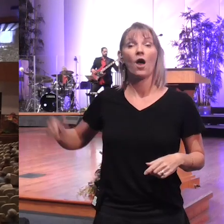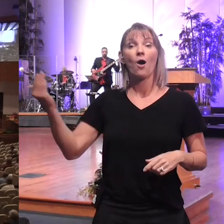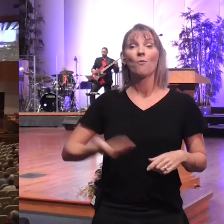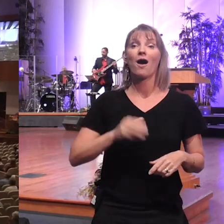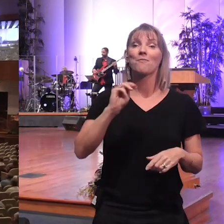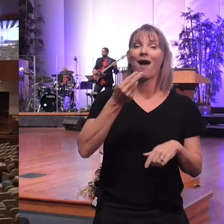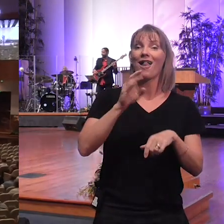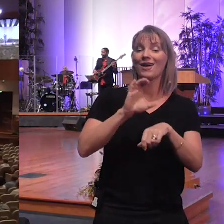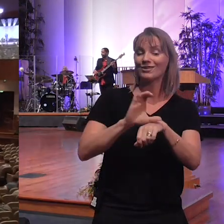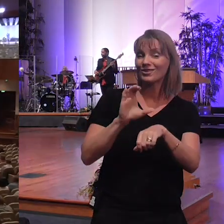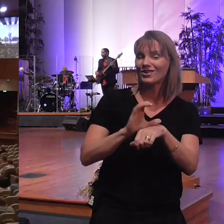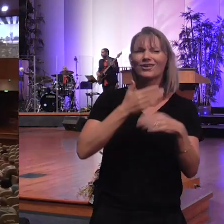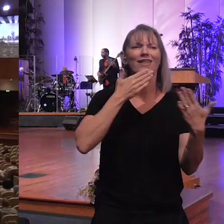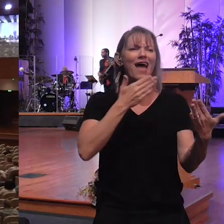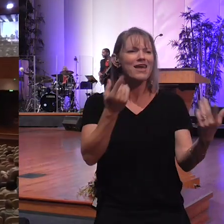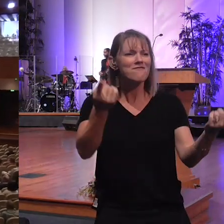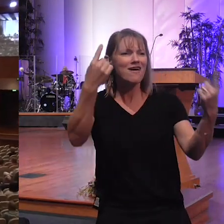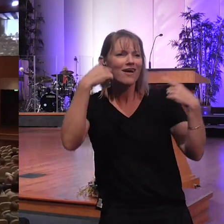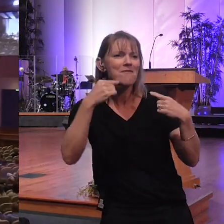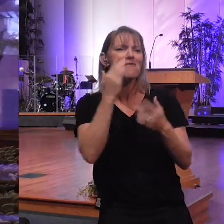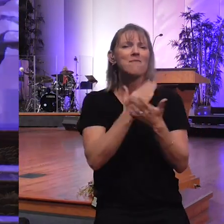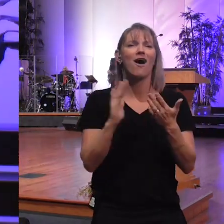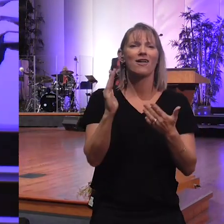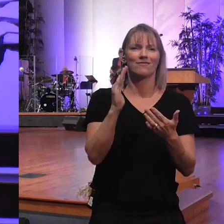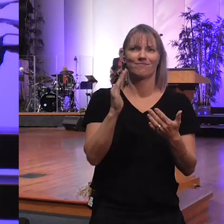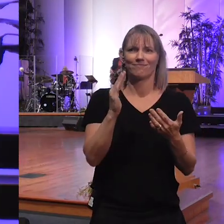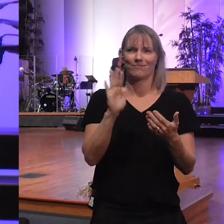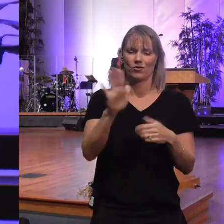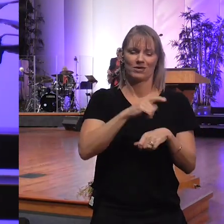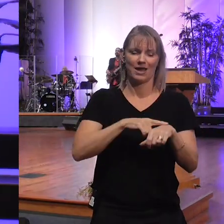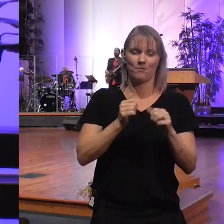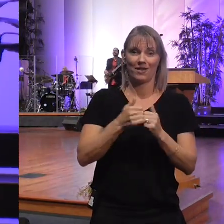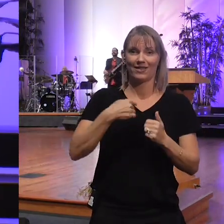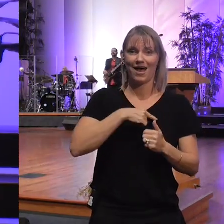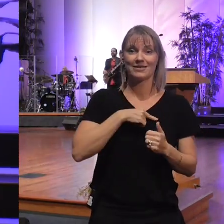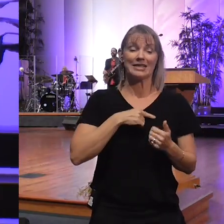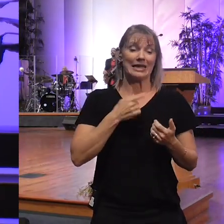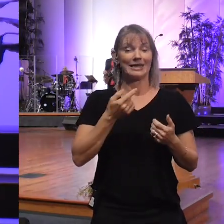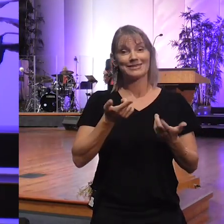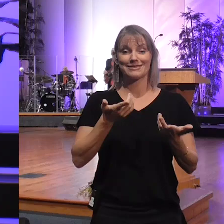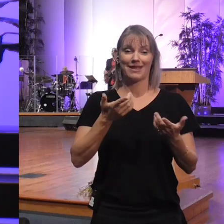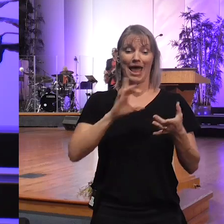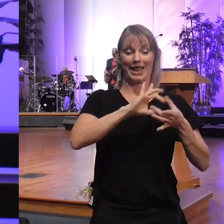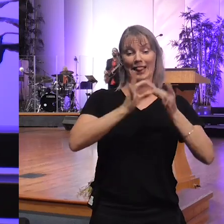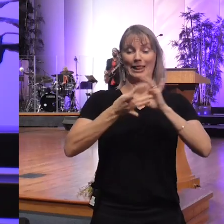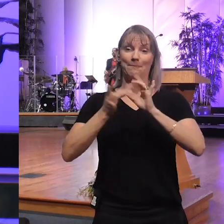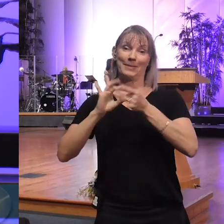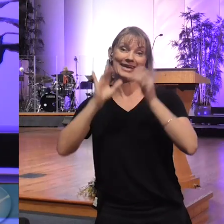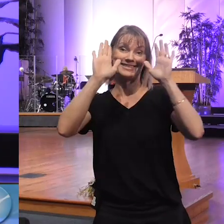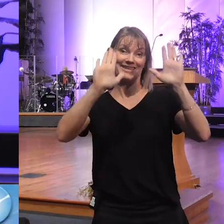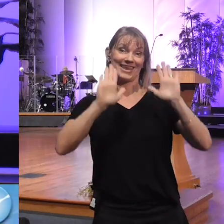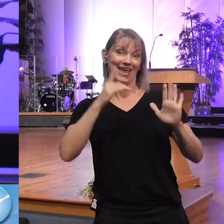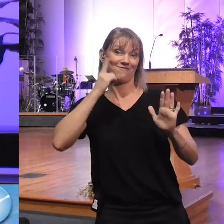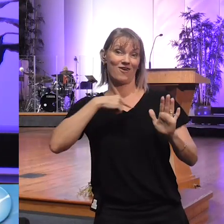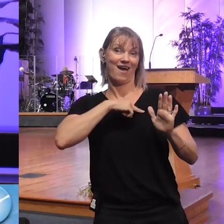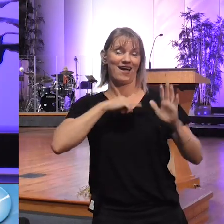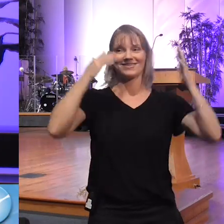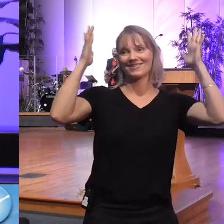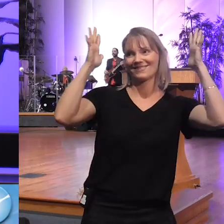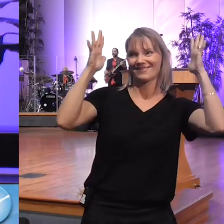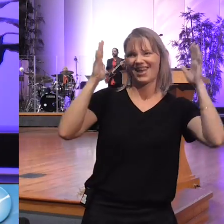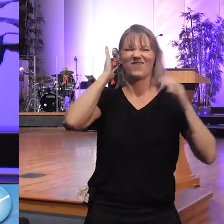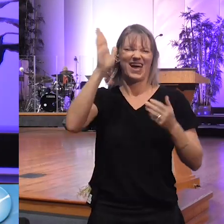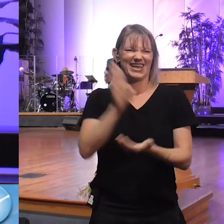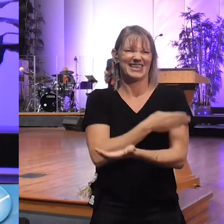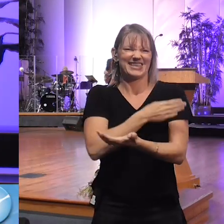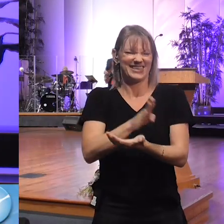Welcome to Mile High Church. Thank you for coming and spending some time with us. It's kind of an Olympic Sunday for us, so we're going to sing together, and we'll